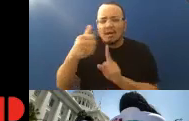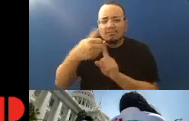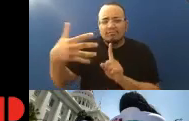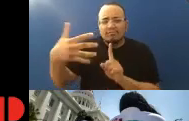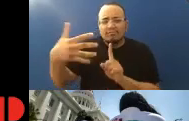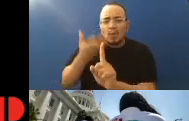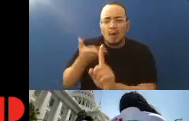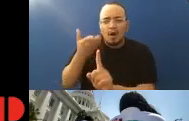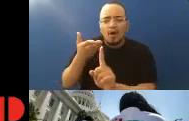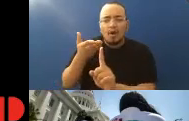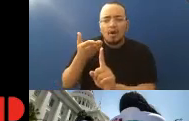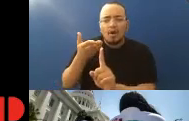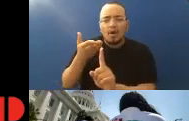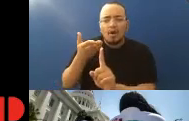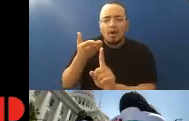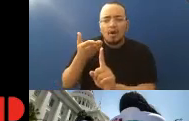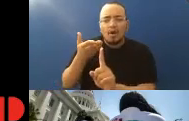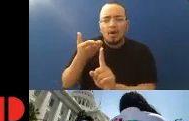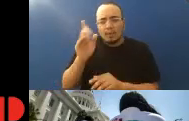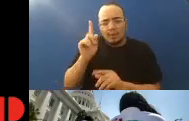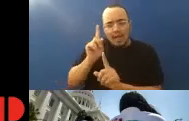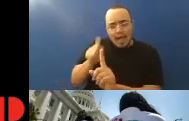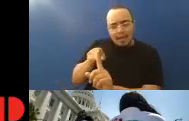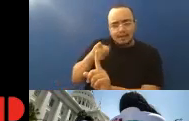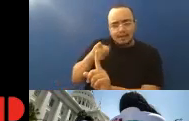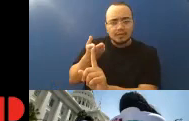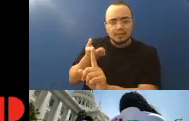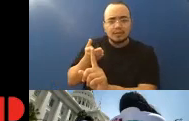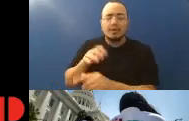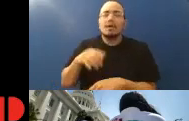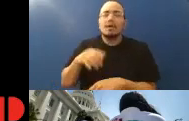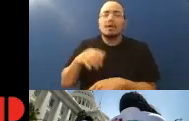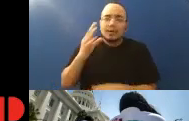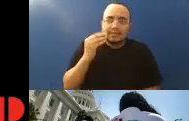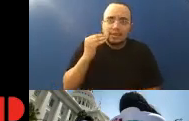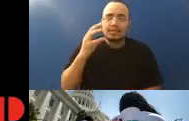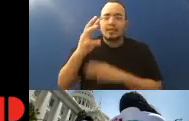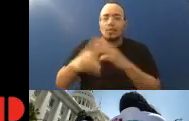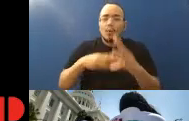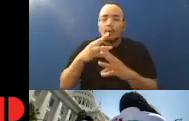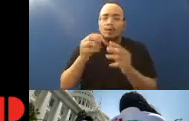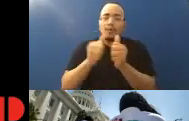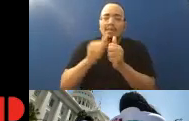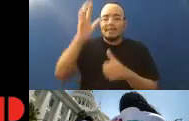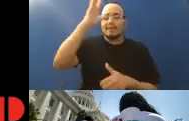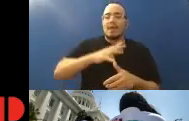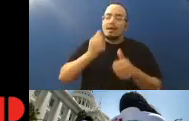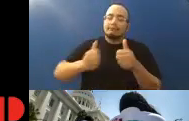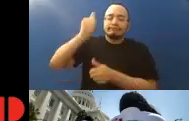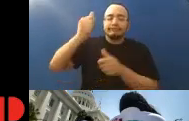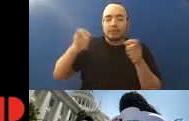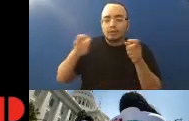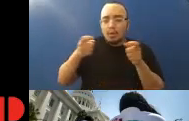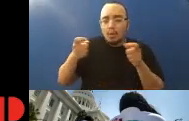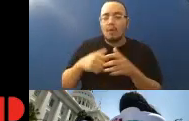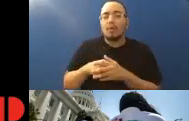the questions that we're looking at again are, you know, what have your experiences in the world been with patriarchy? What's its impact been on you, and